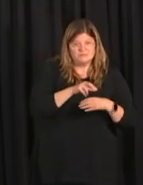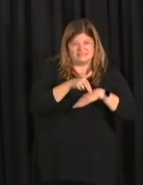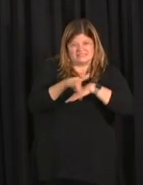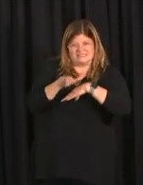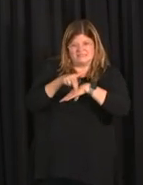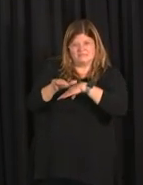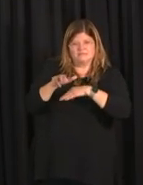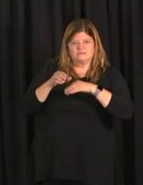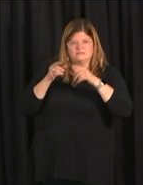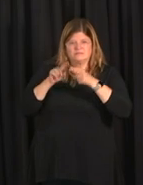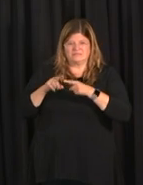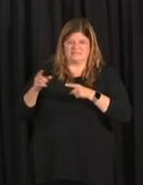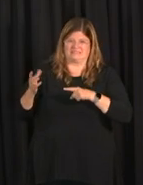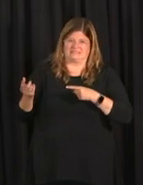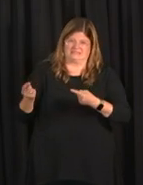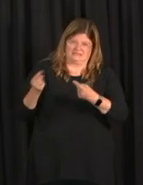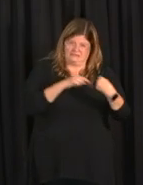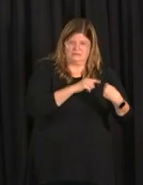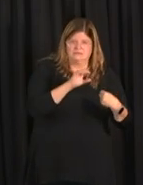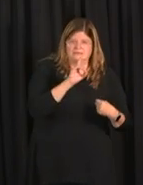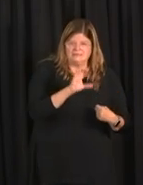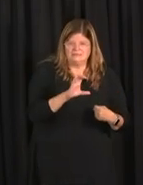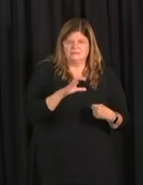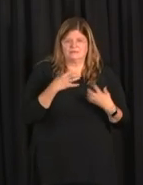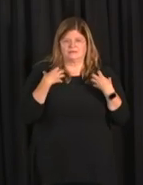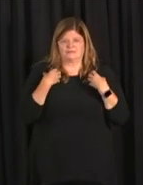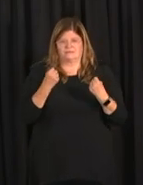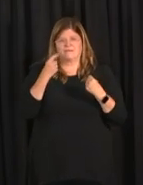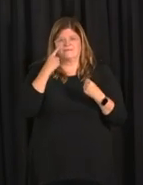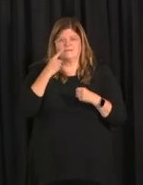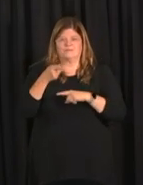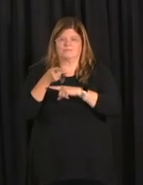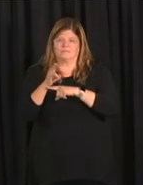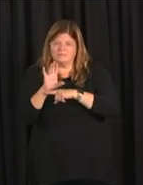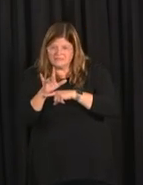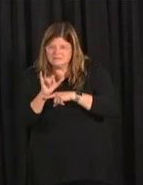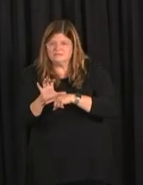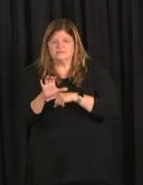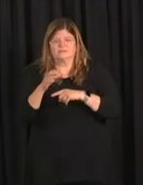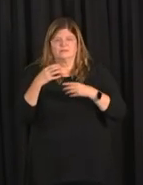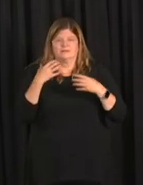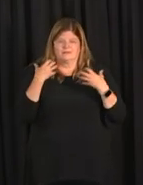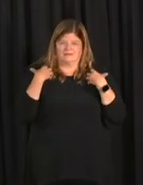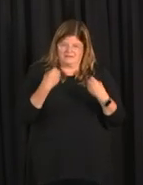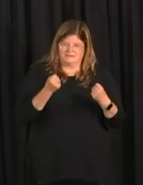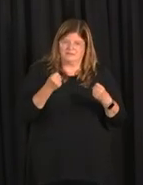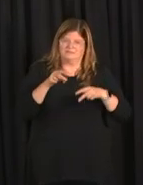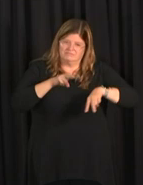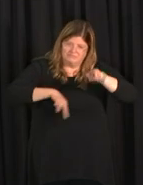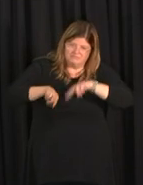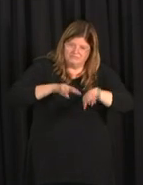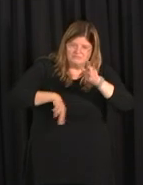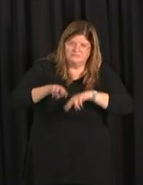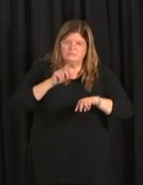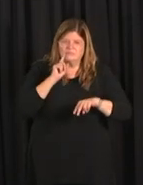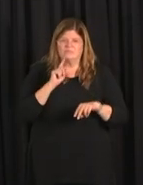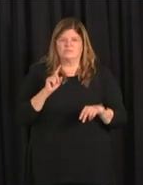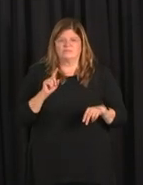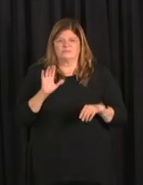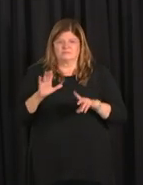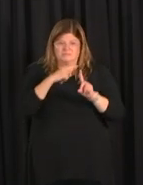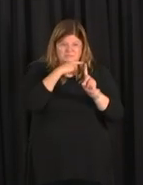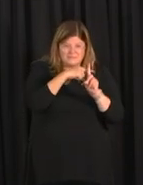refers individuals to DC Health for public health monitoring and outreach. Of concern for us are